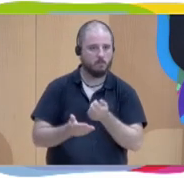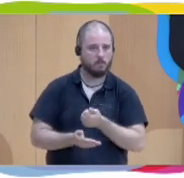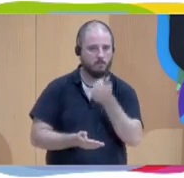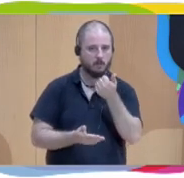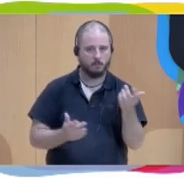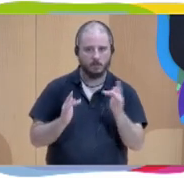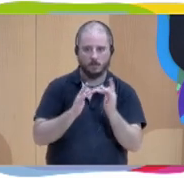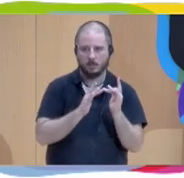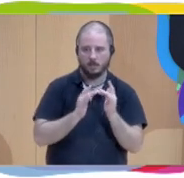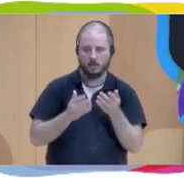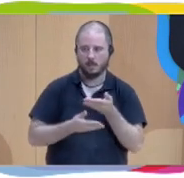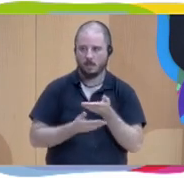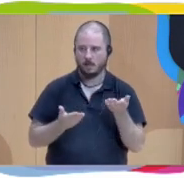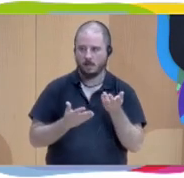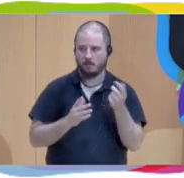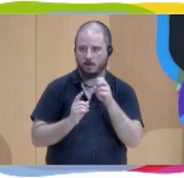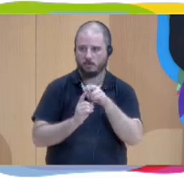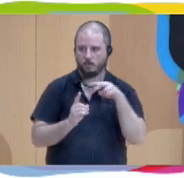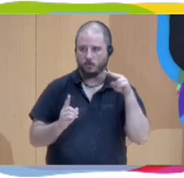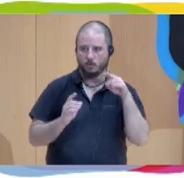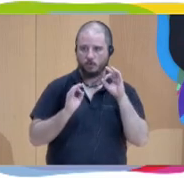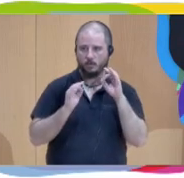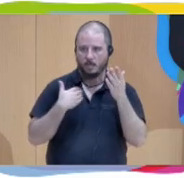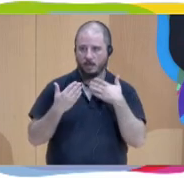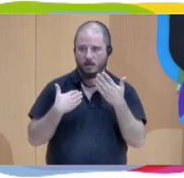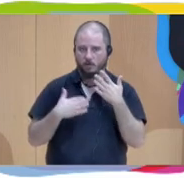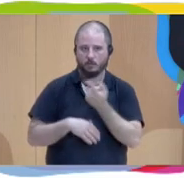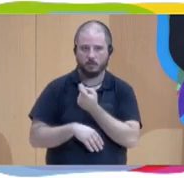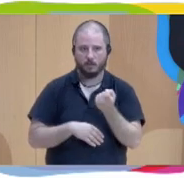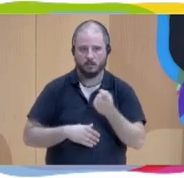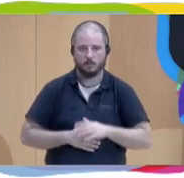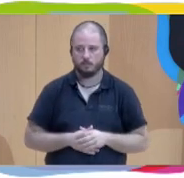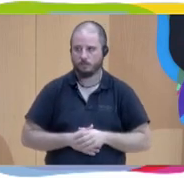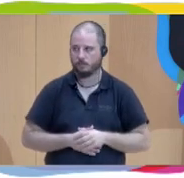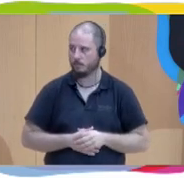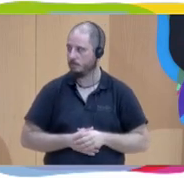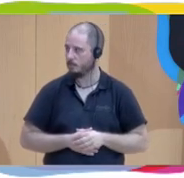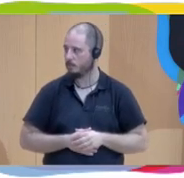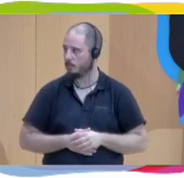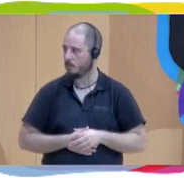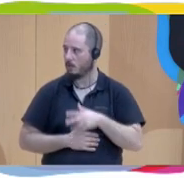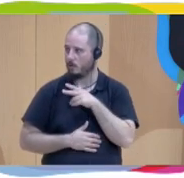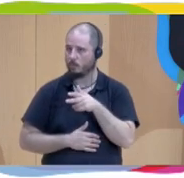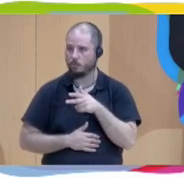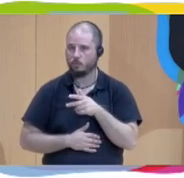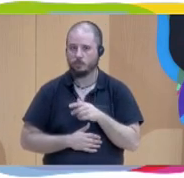What about Oti? Do you have anything else? I don't know. You had all the words.